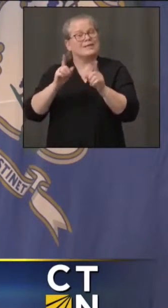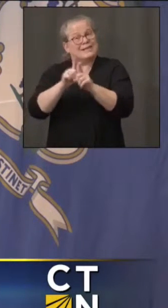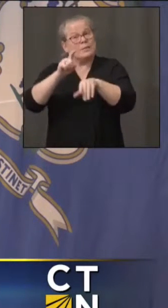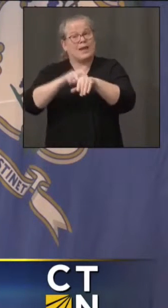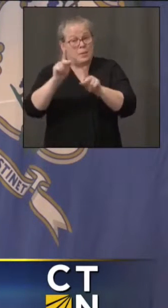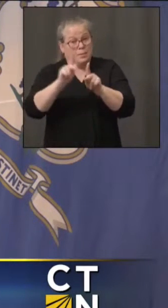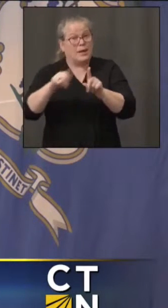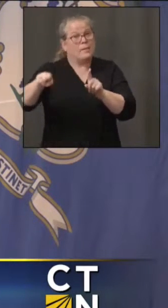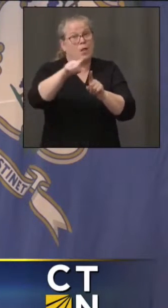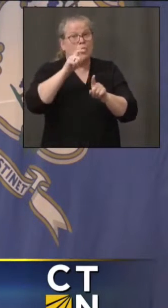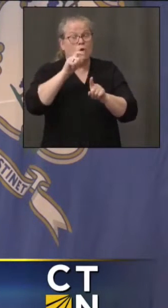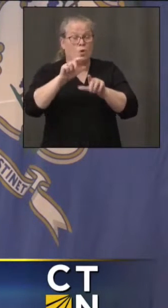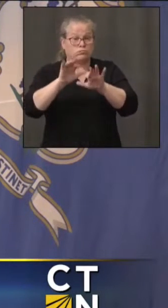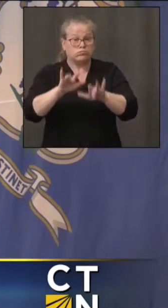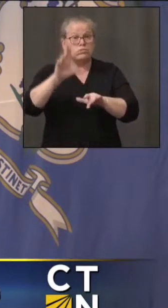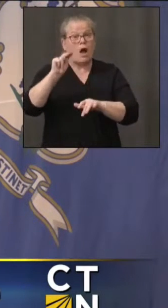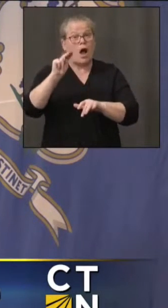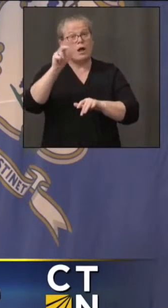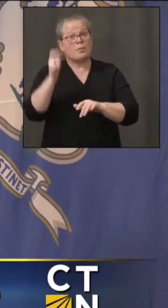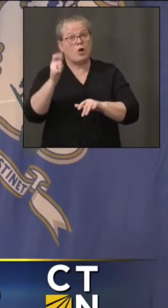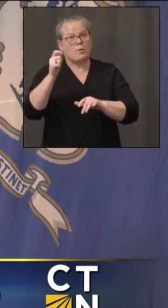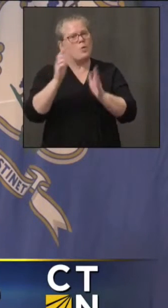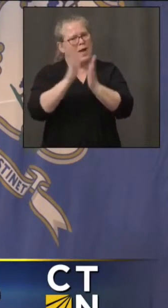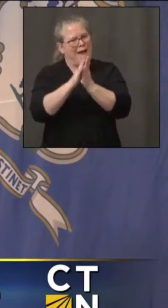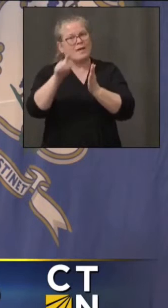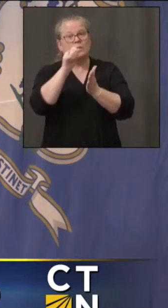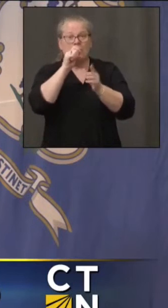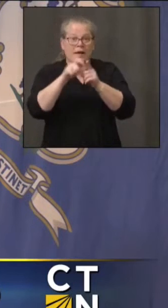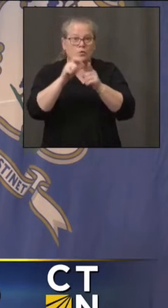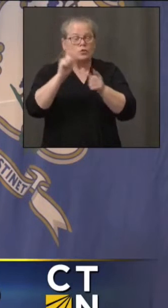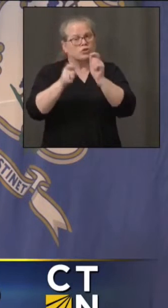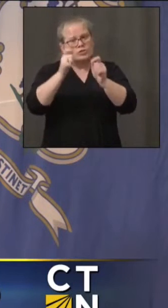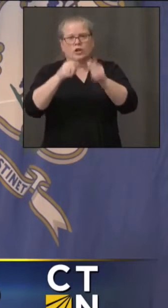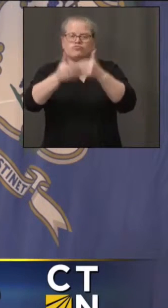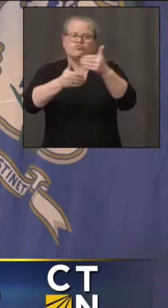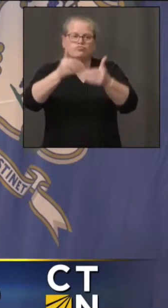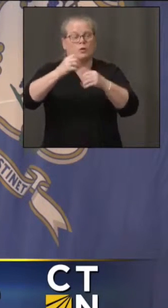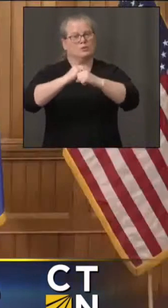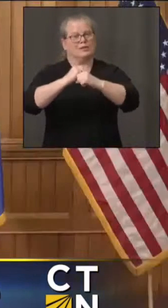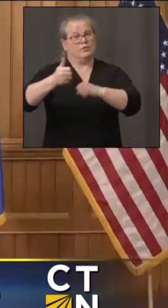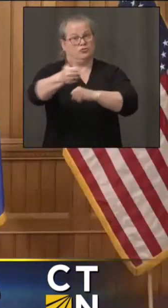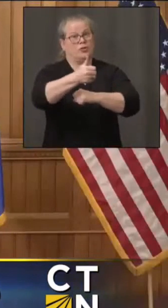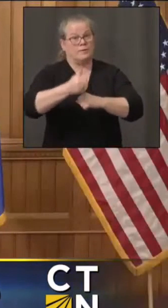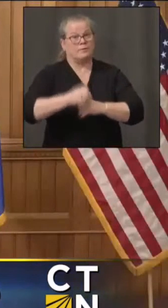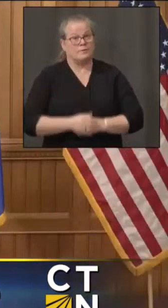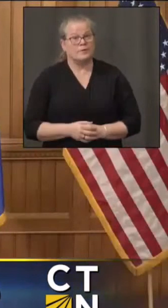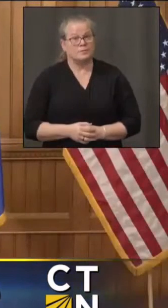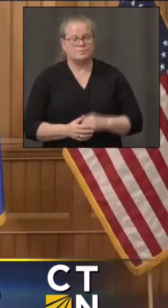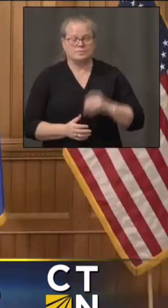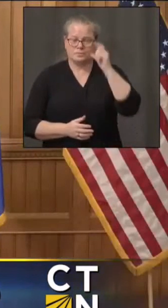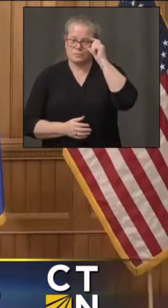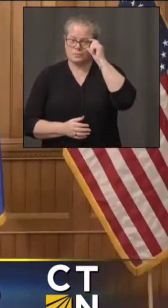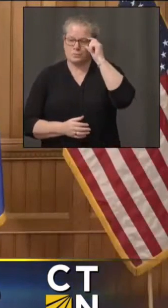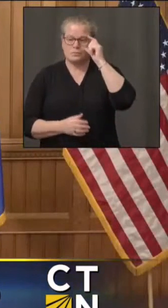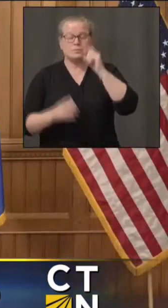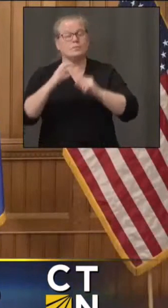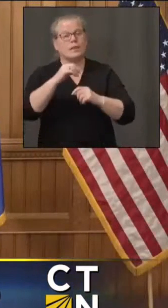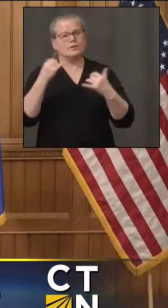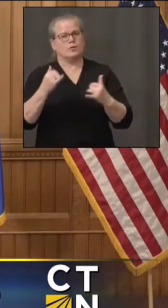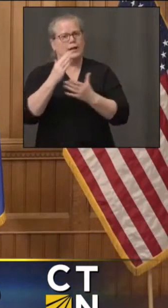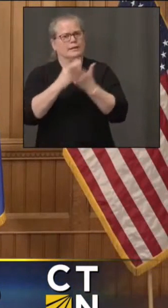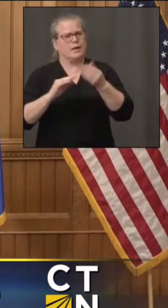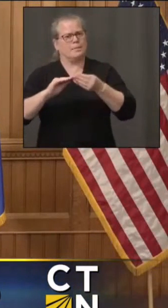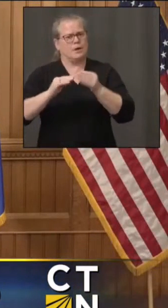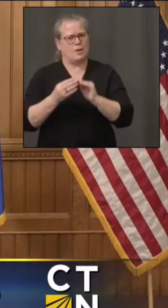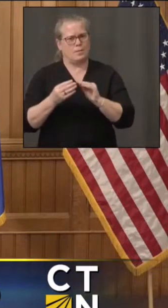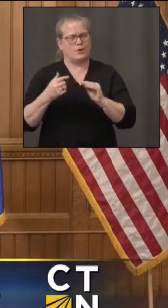by adjusting their passwords. Okay. And, we just got some numbers today, which I had somewhere